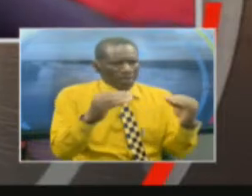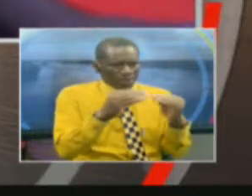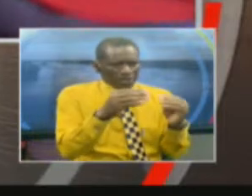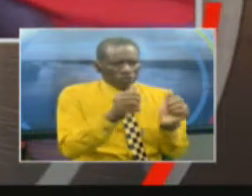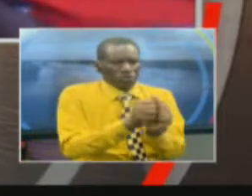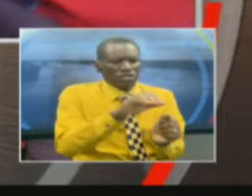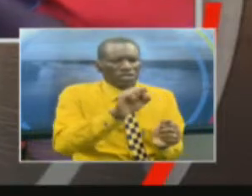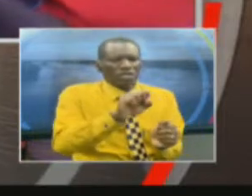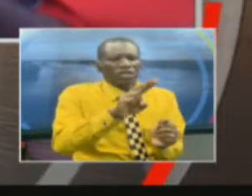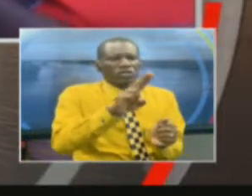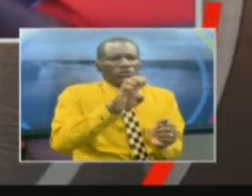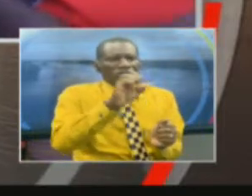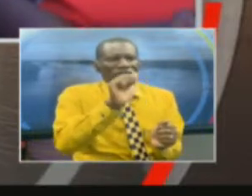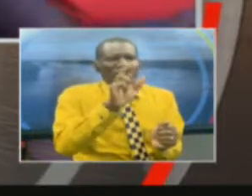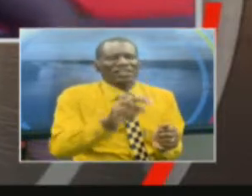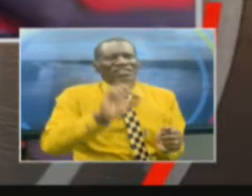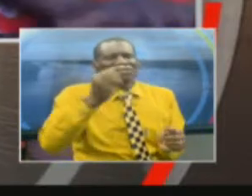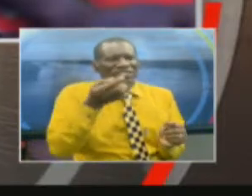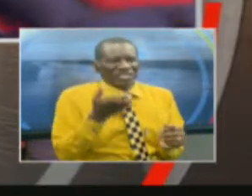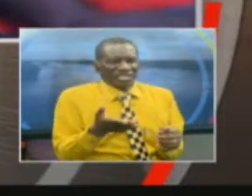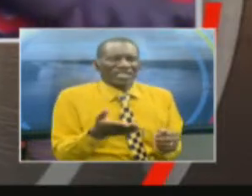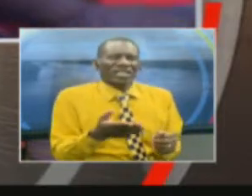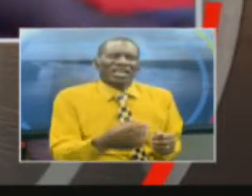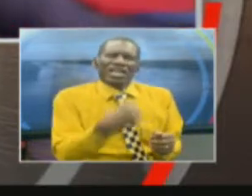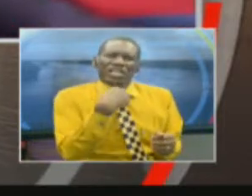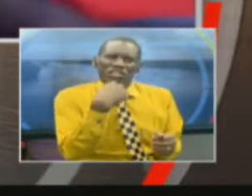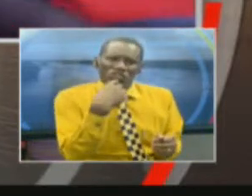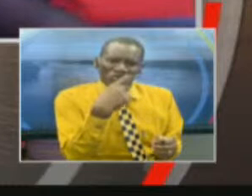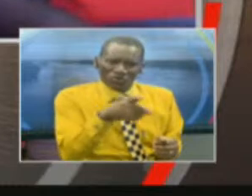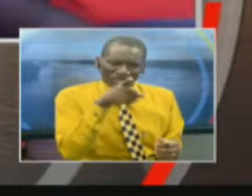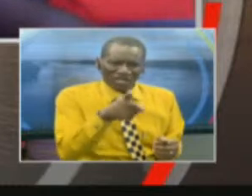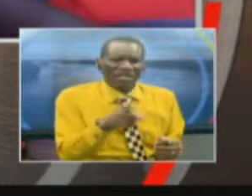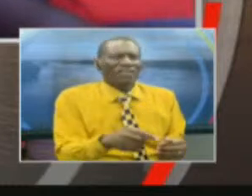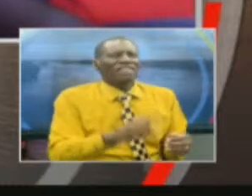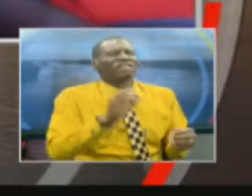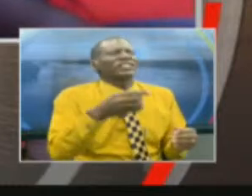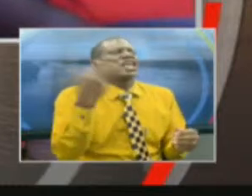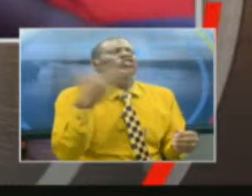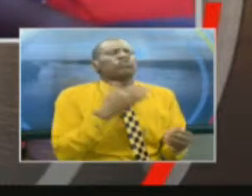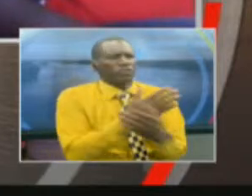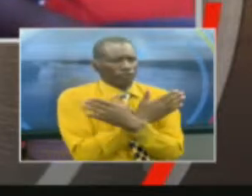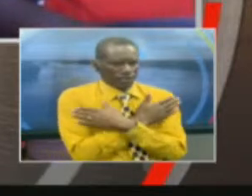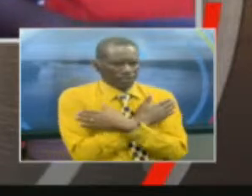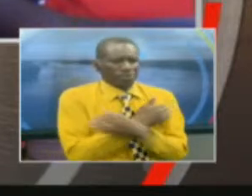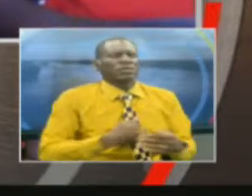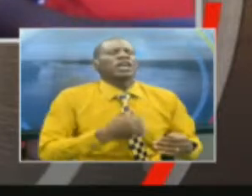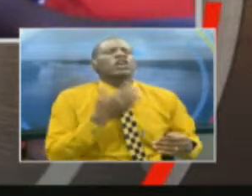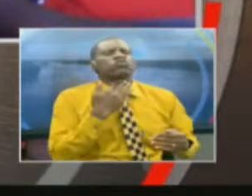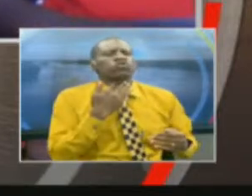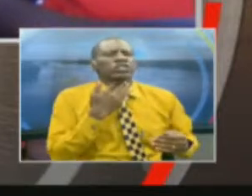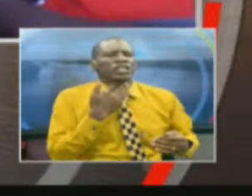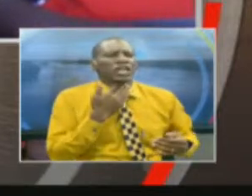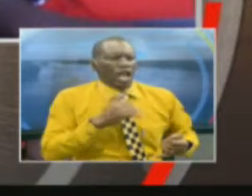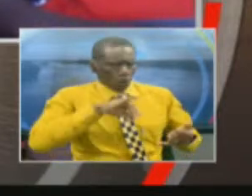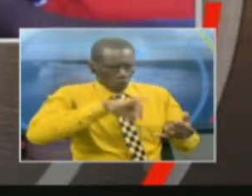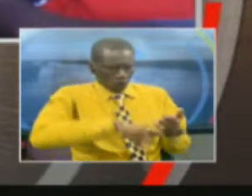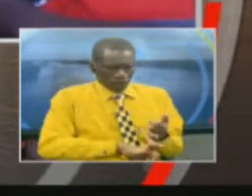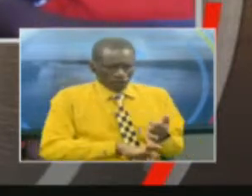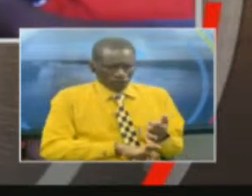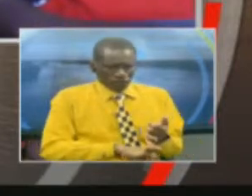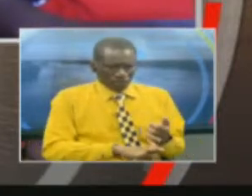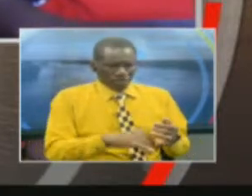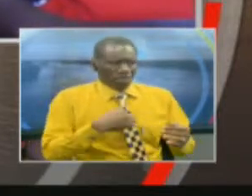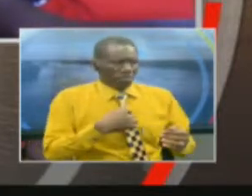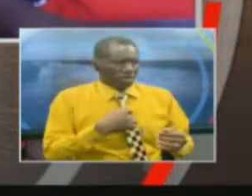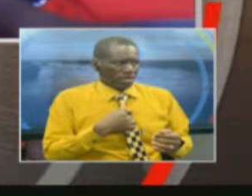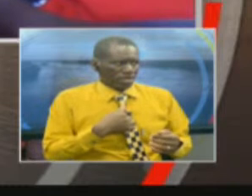her, the first thing I told her, I don't want friendship. I need somebody to stay with. Because I'm a mature